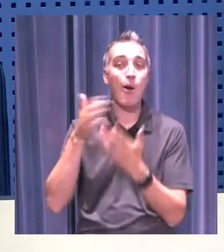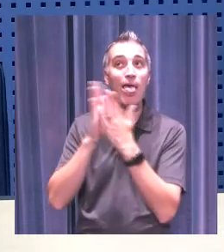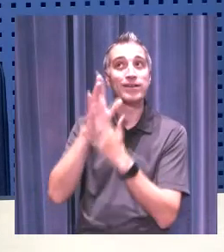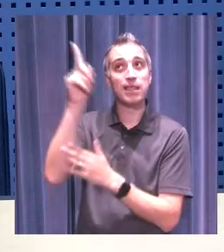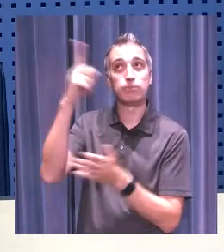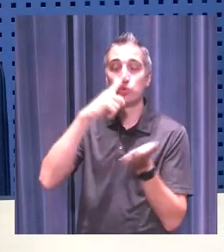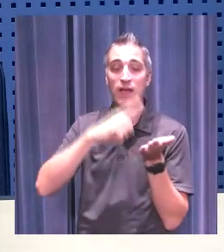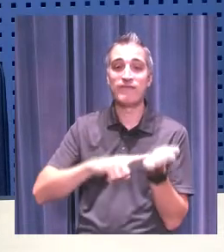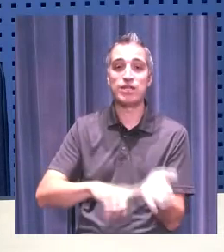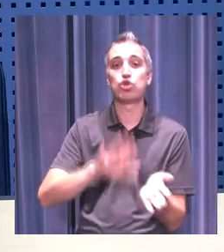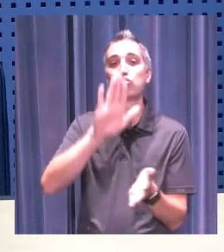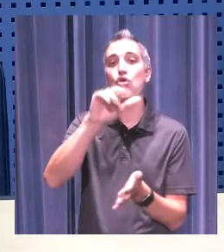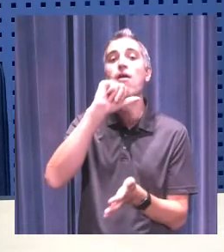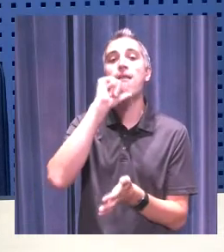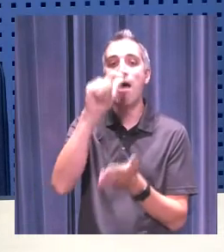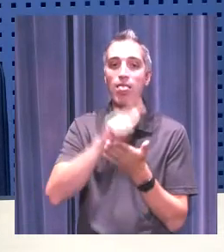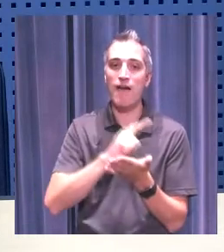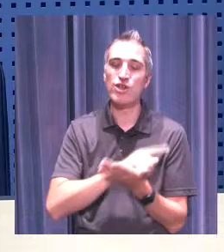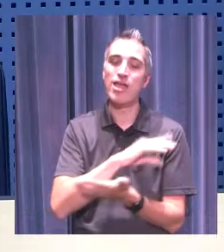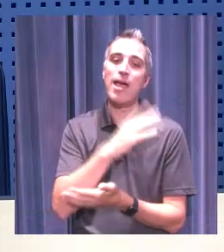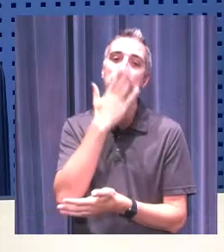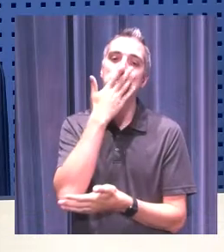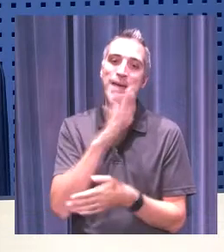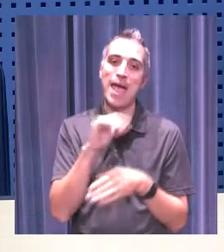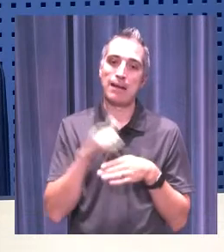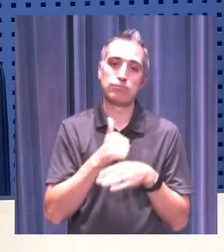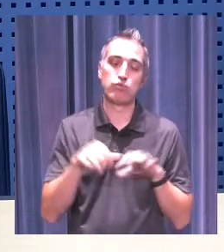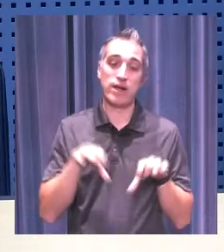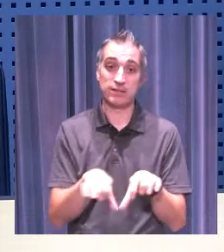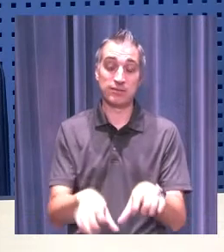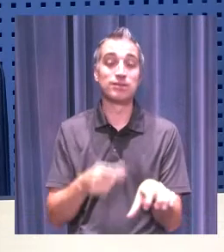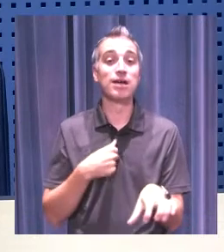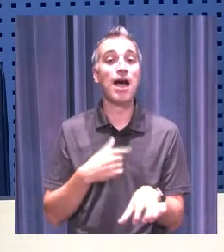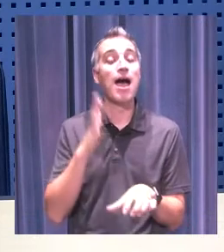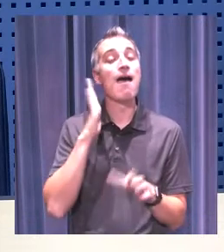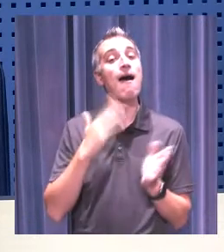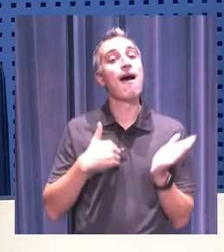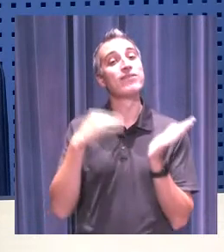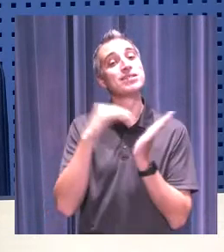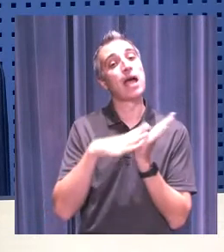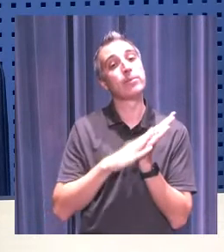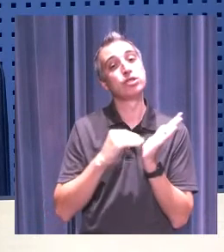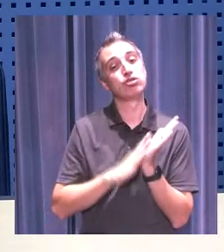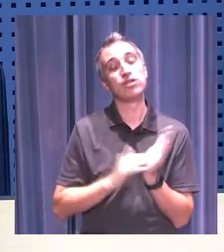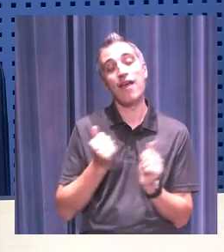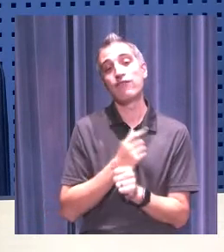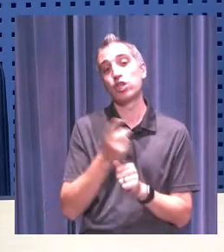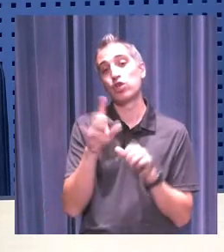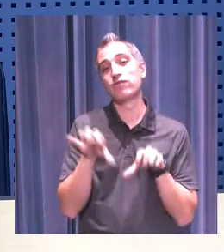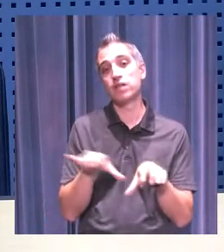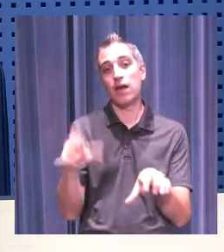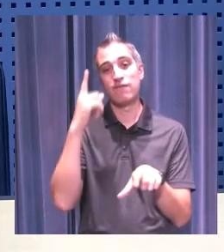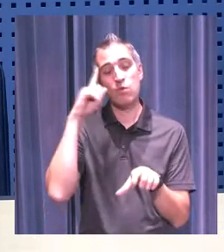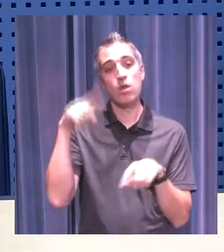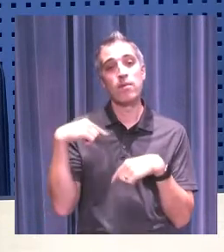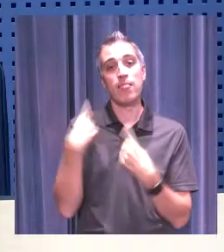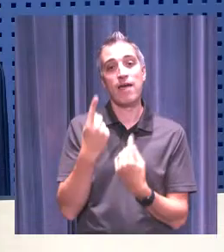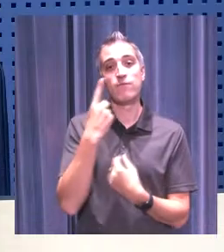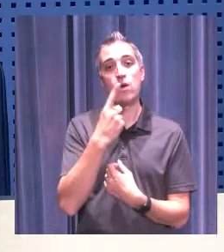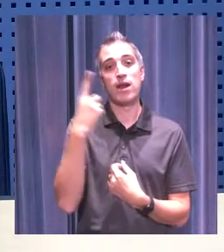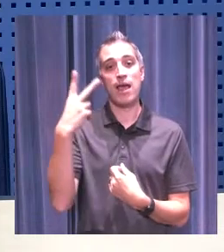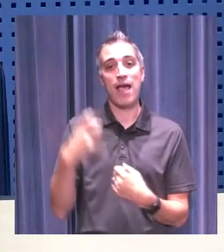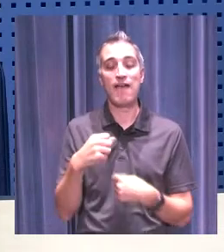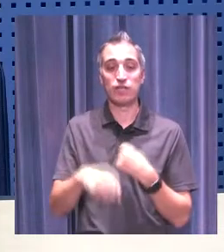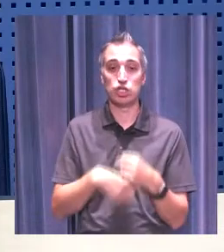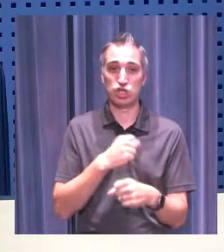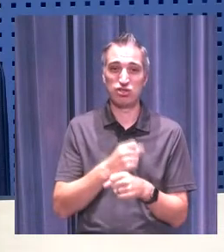to investigate your unlawful and very bad practices. I have documentation of everything you have done over the past 1.5 years